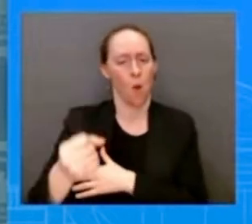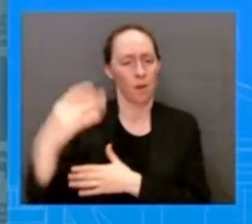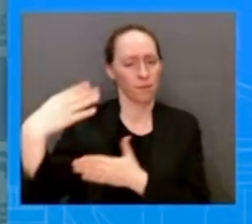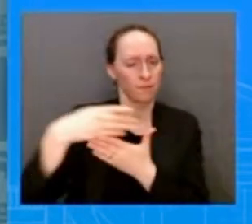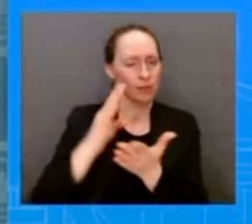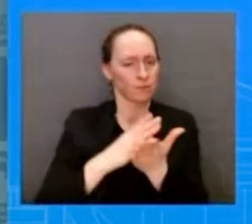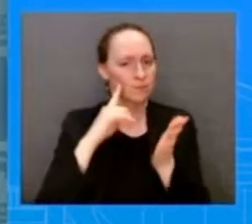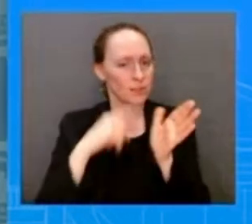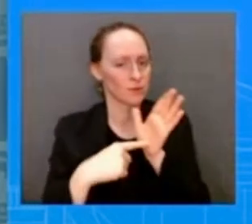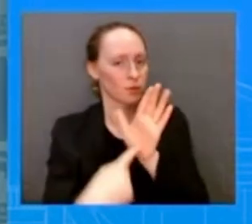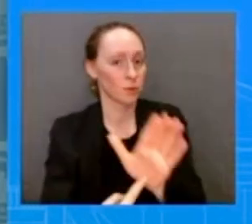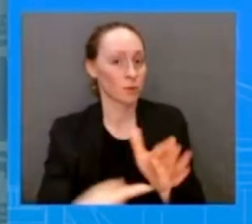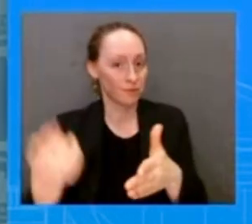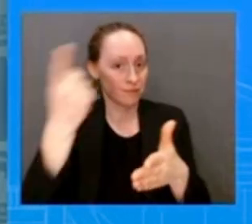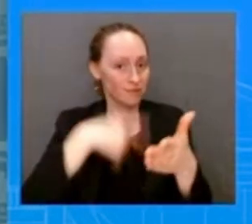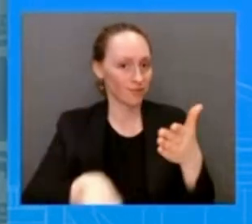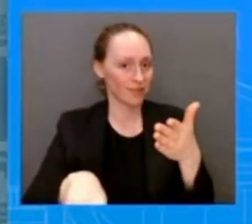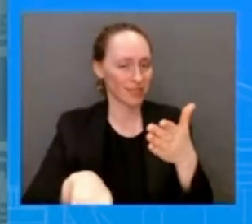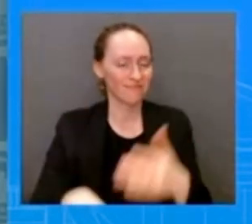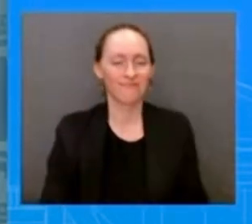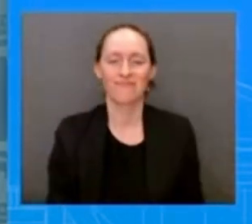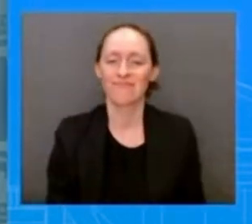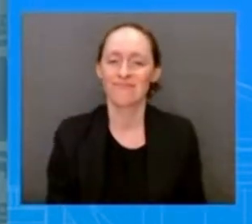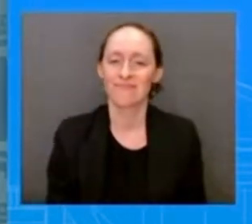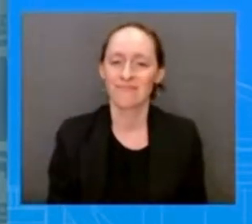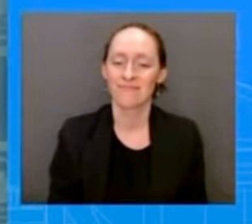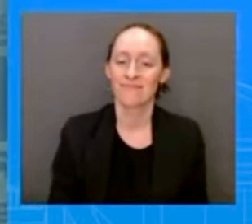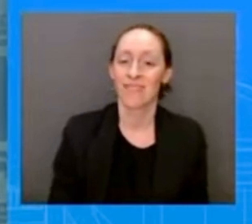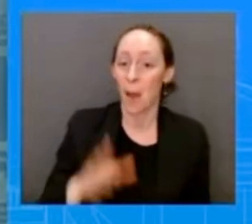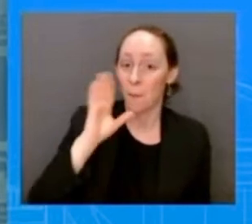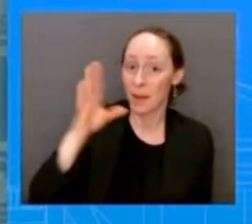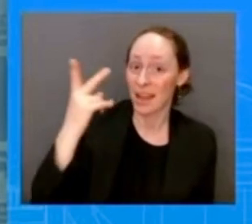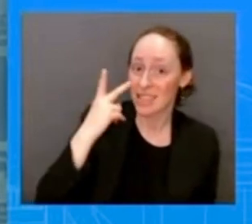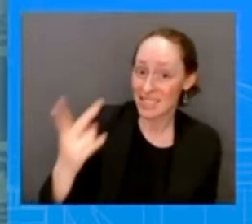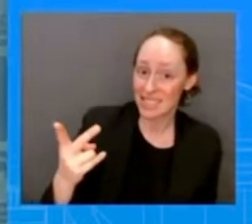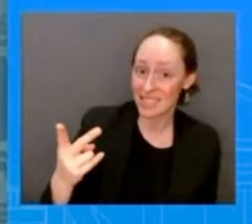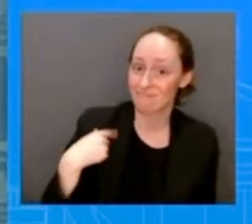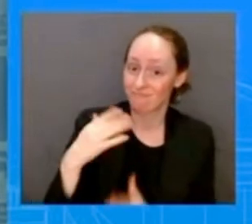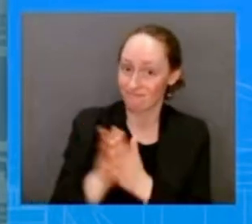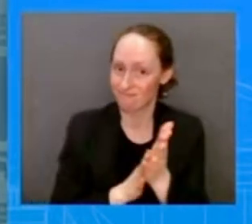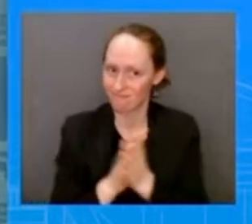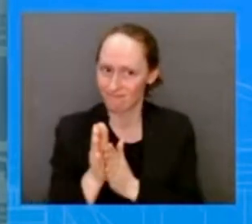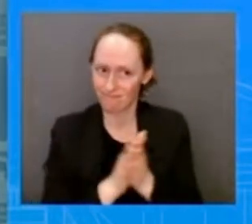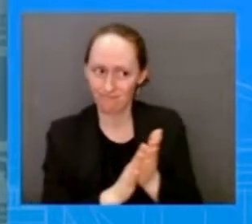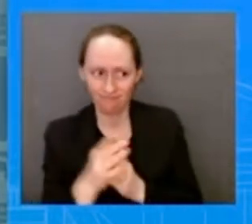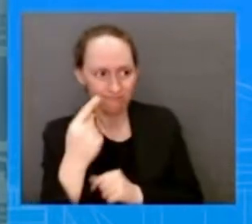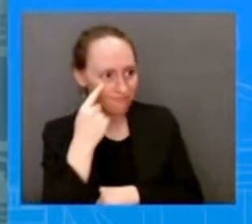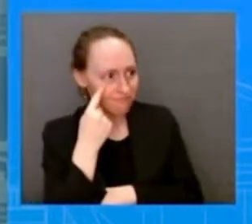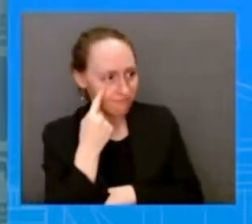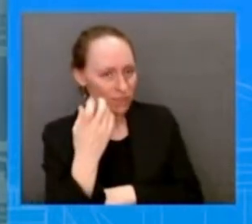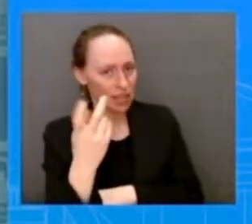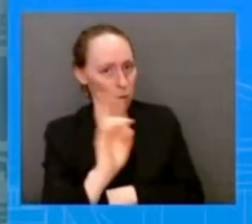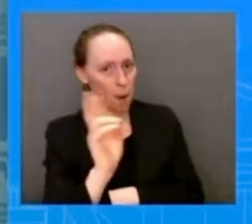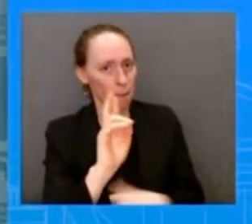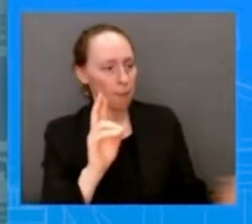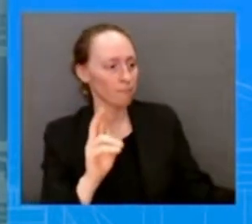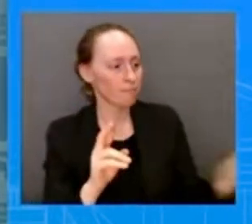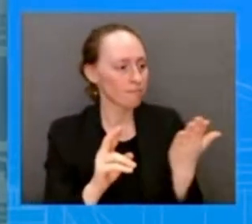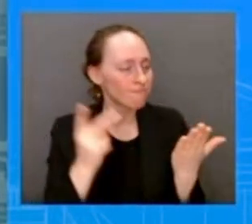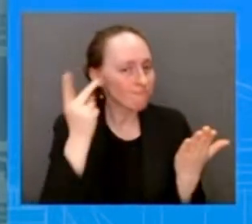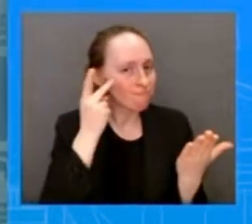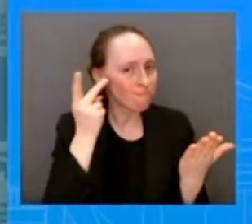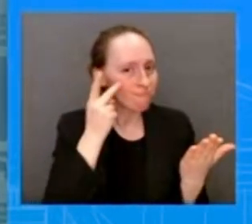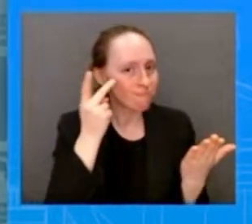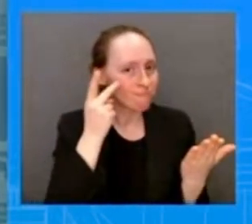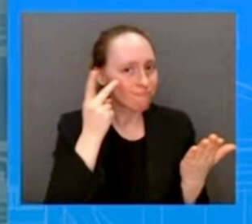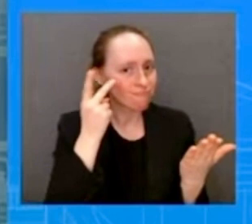to ask Republicans to do the same, to put forth a budget, that's fiscally responsible, and that lays